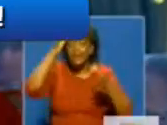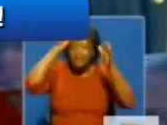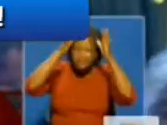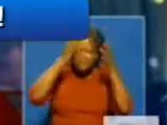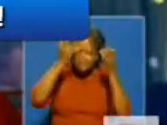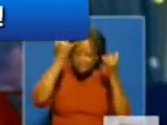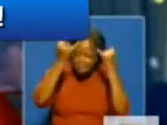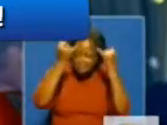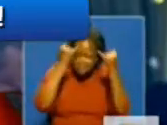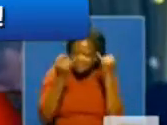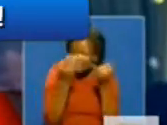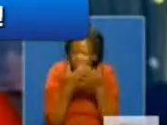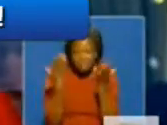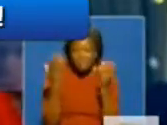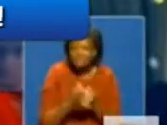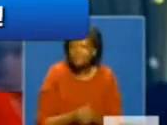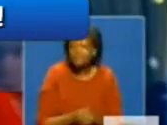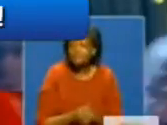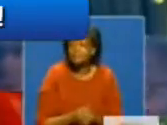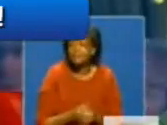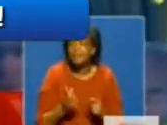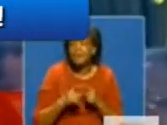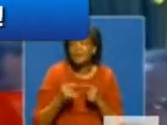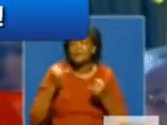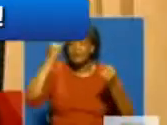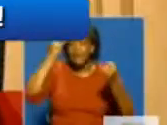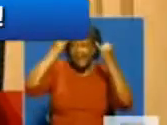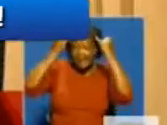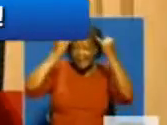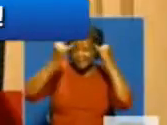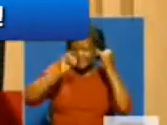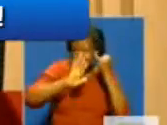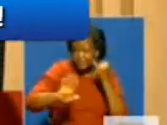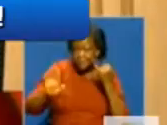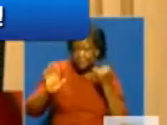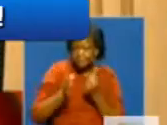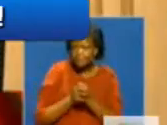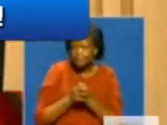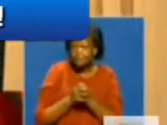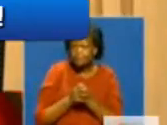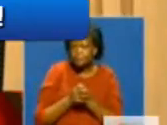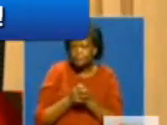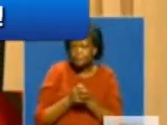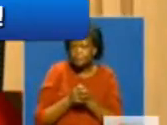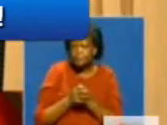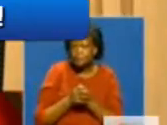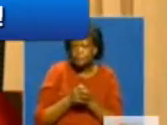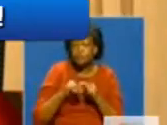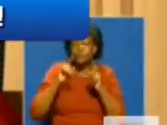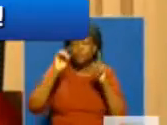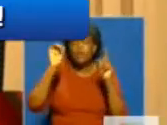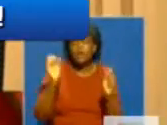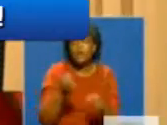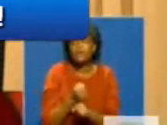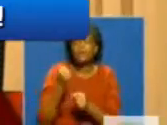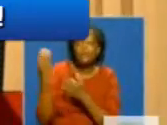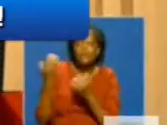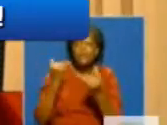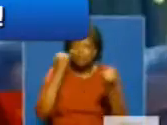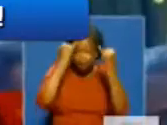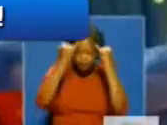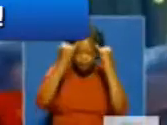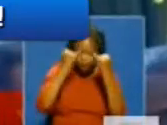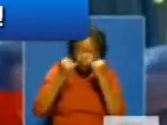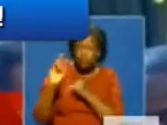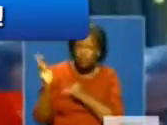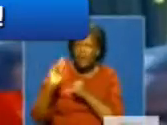suggestions. But if there are suggestions, and that's the important aspect, you cannot bring those suggestions to a